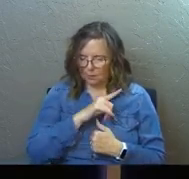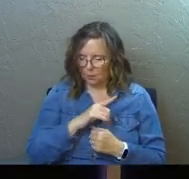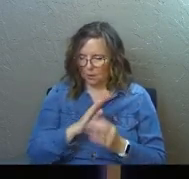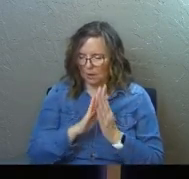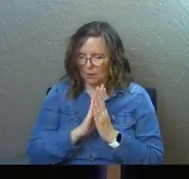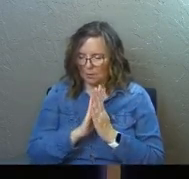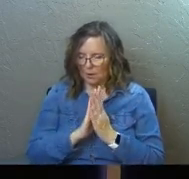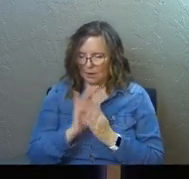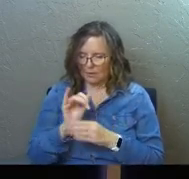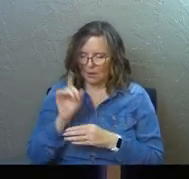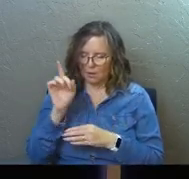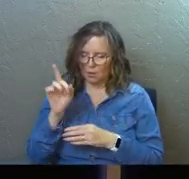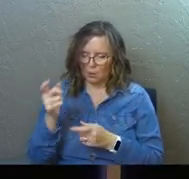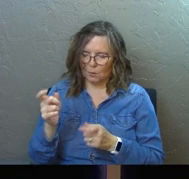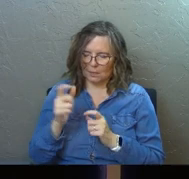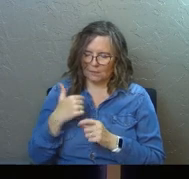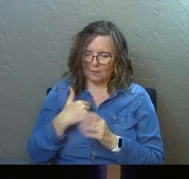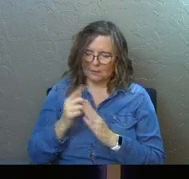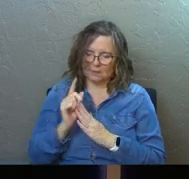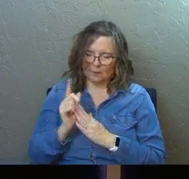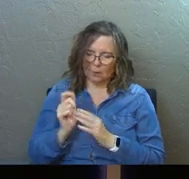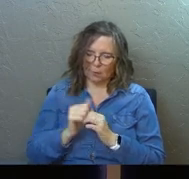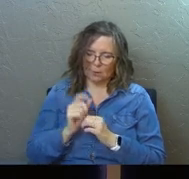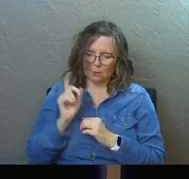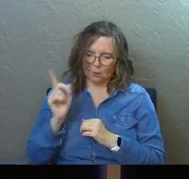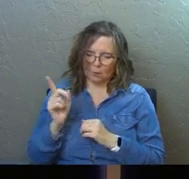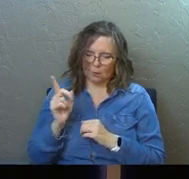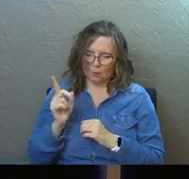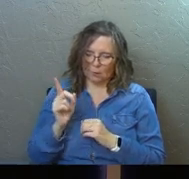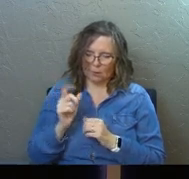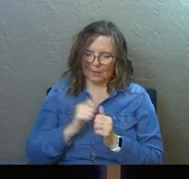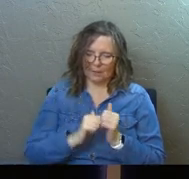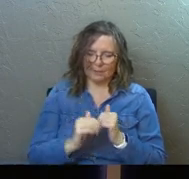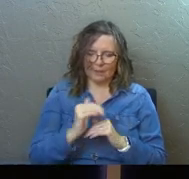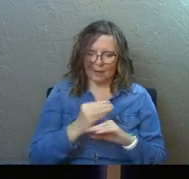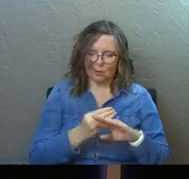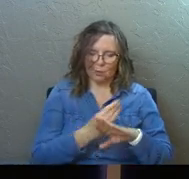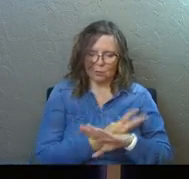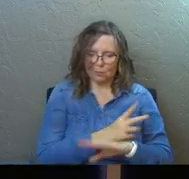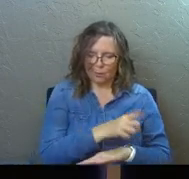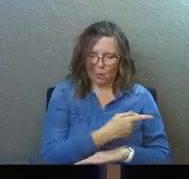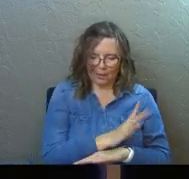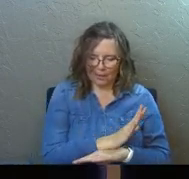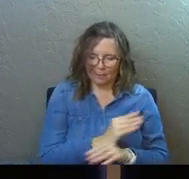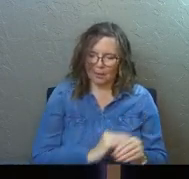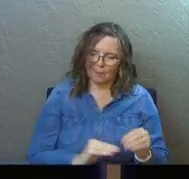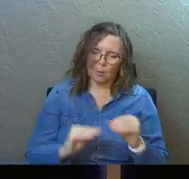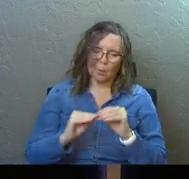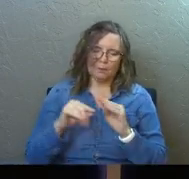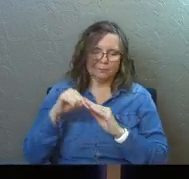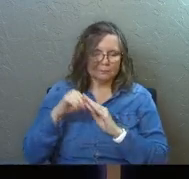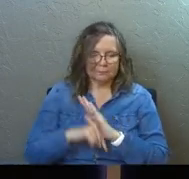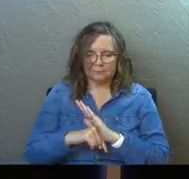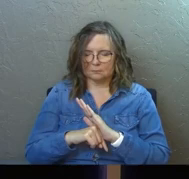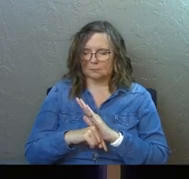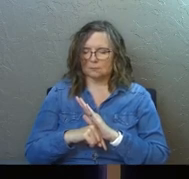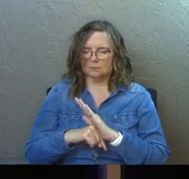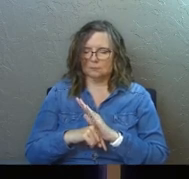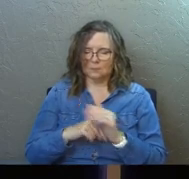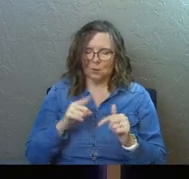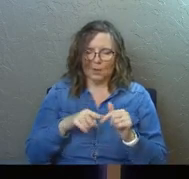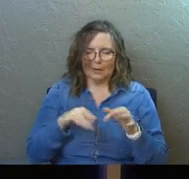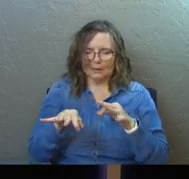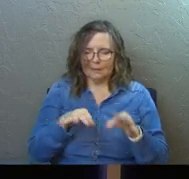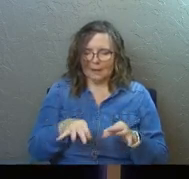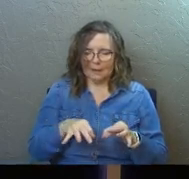Lord, I pray, God, that you would give us a moment with you that goes beyond goosebumps, Lord, that goes beyond anything that can be explained